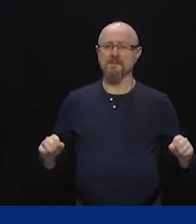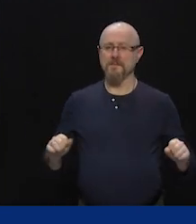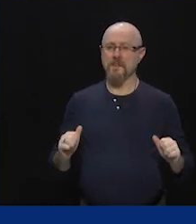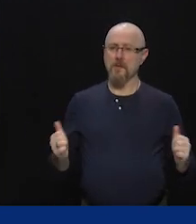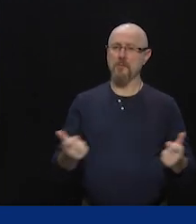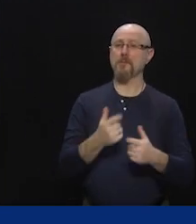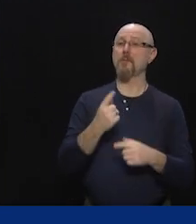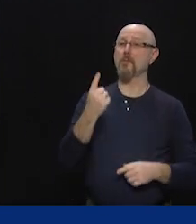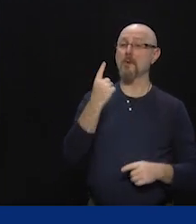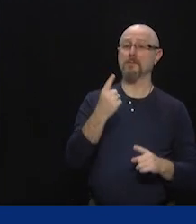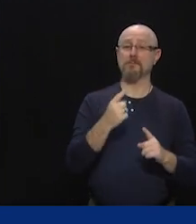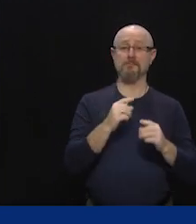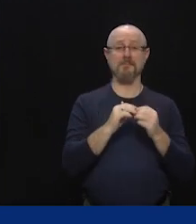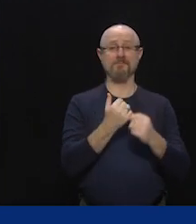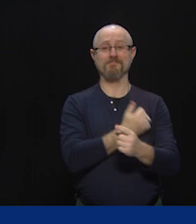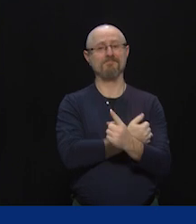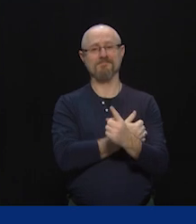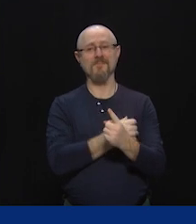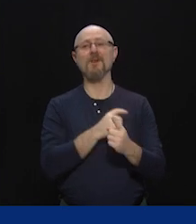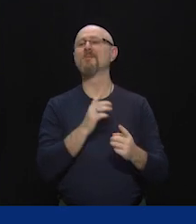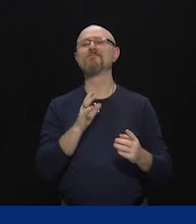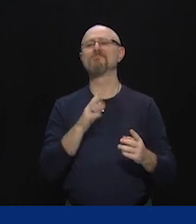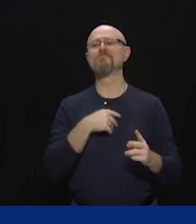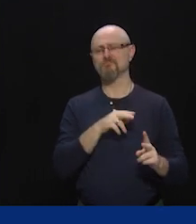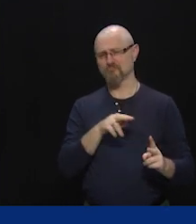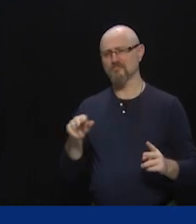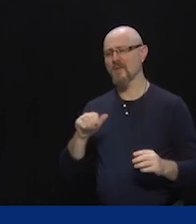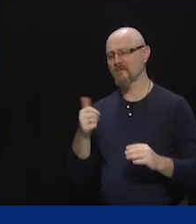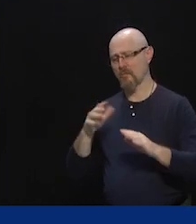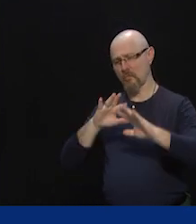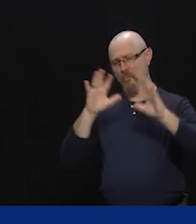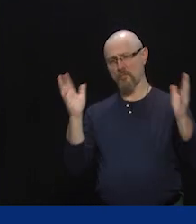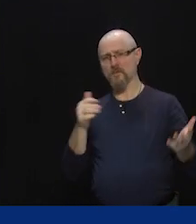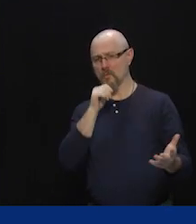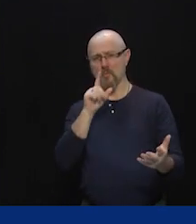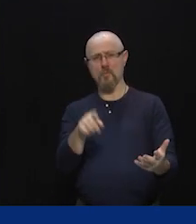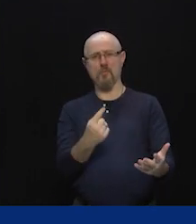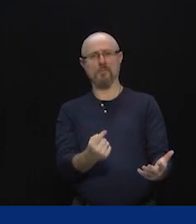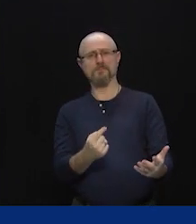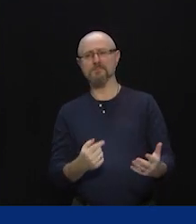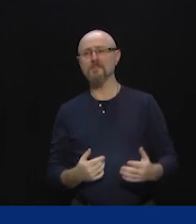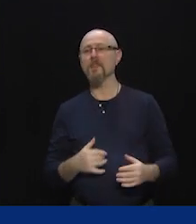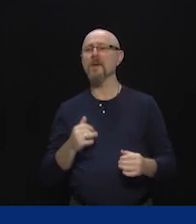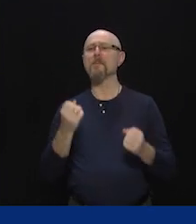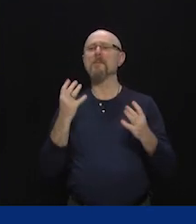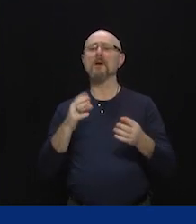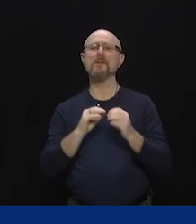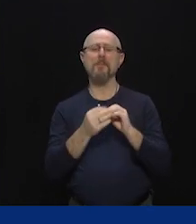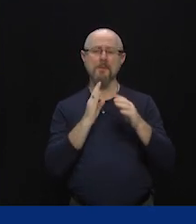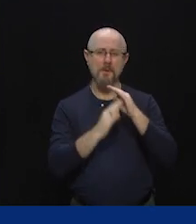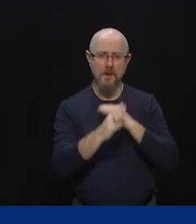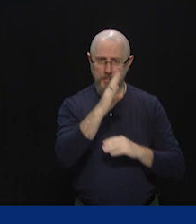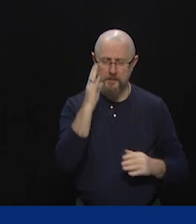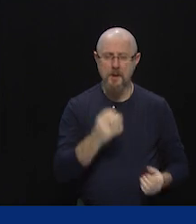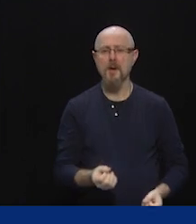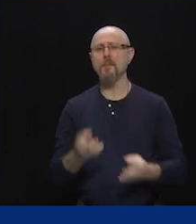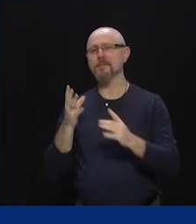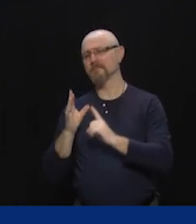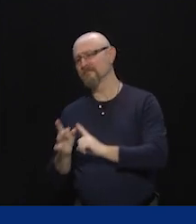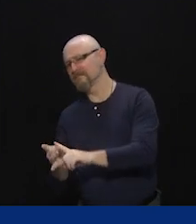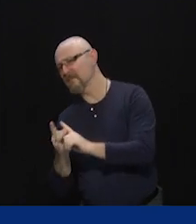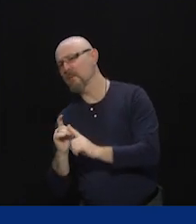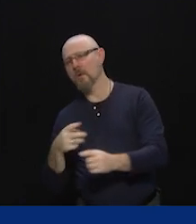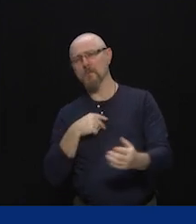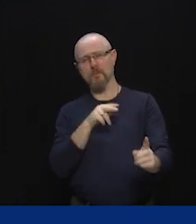be a combination of events, looking at hospitalization, the rate of spread, but also at some point, if we look at what has happened in